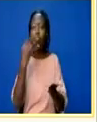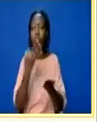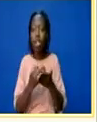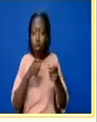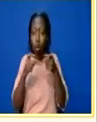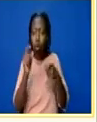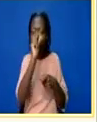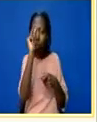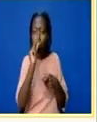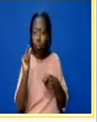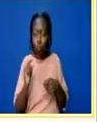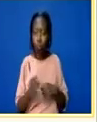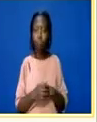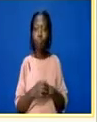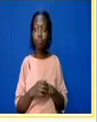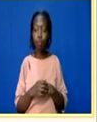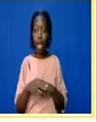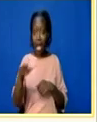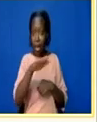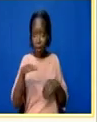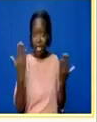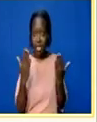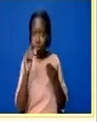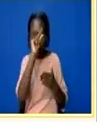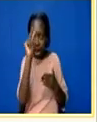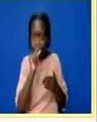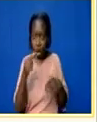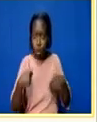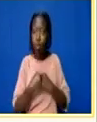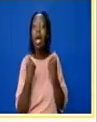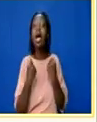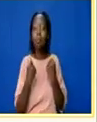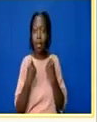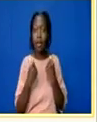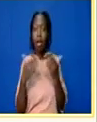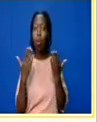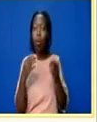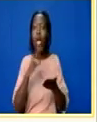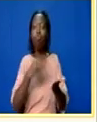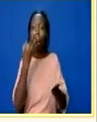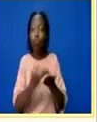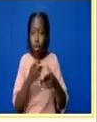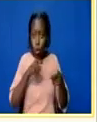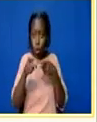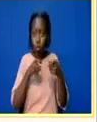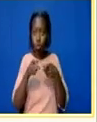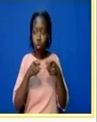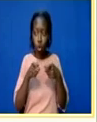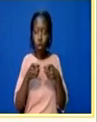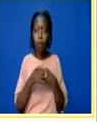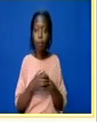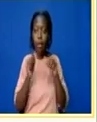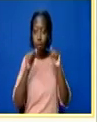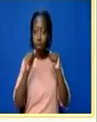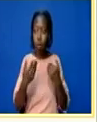If areas, the areas where real erosion has occurred and it is not controlled, you are definitely prone to have